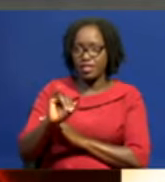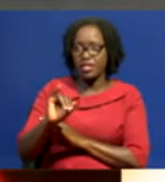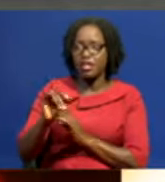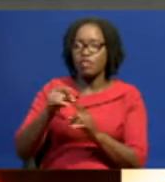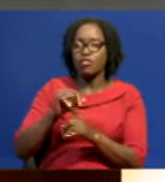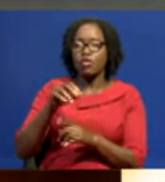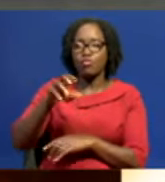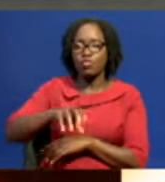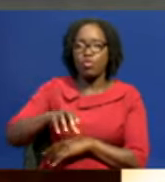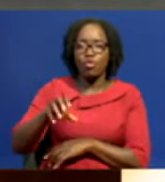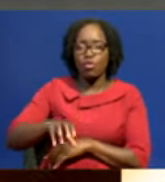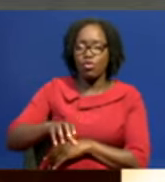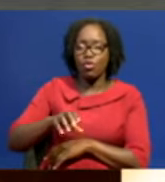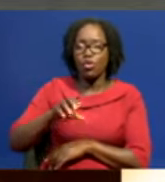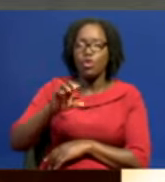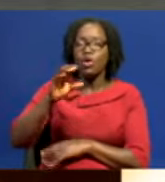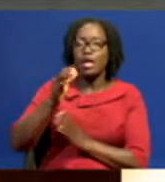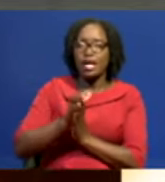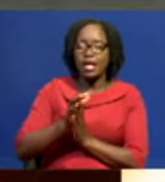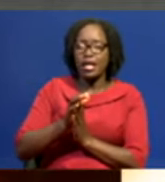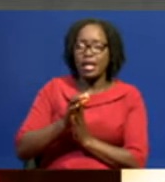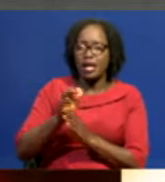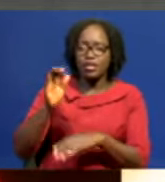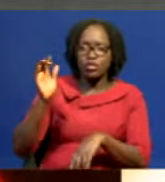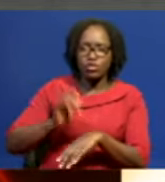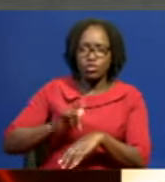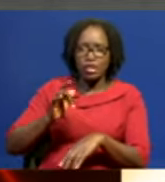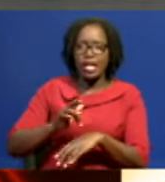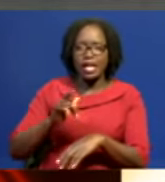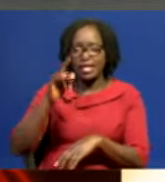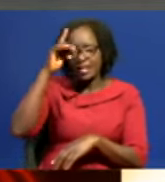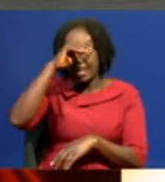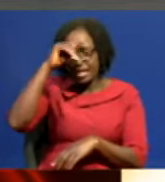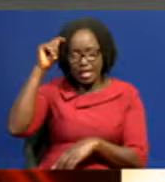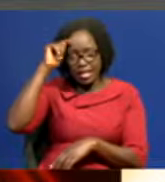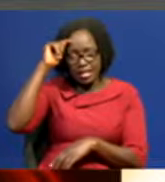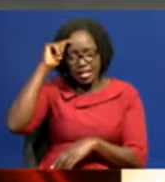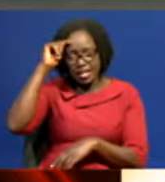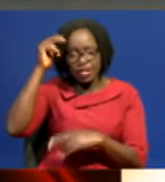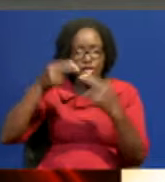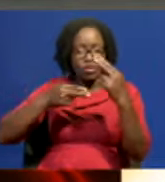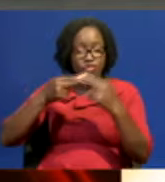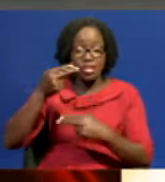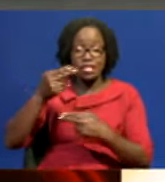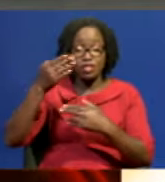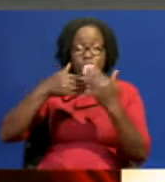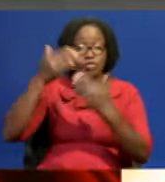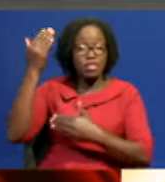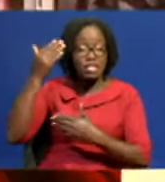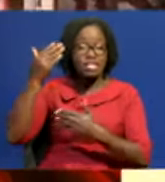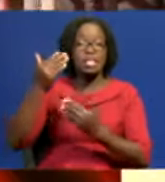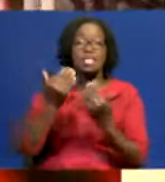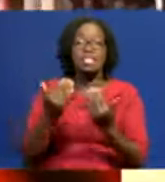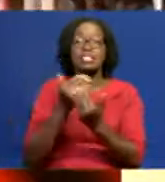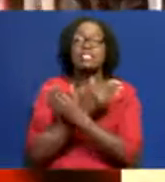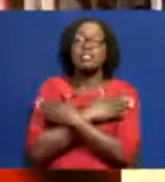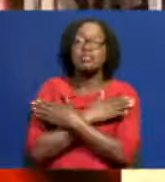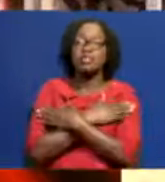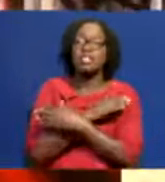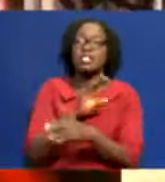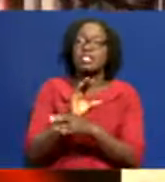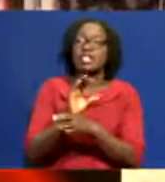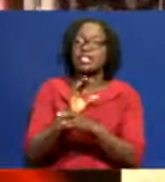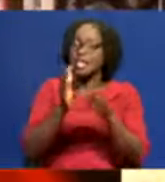Rongo, Chuka and Tharaka Nithi universities held talks on social issues with young people, including Children's Friends Church